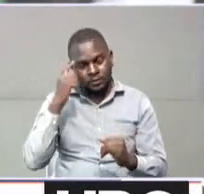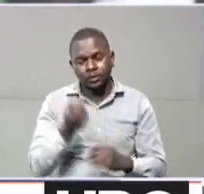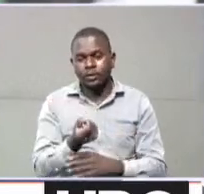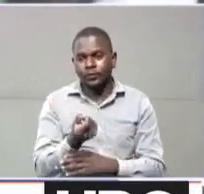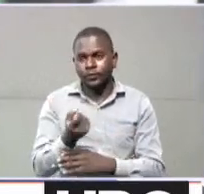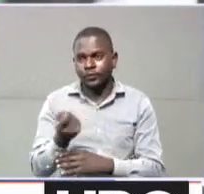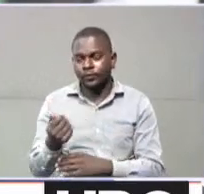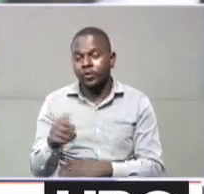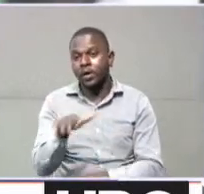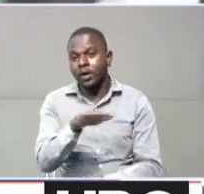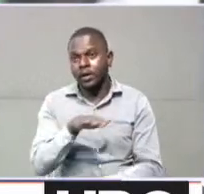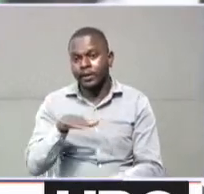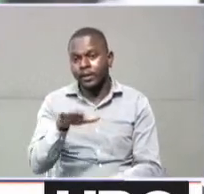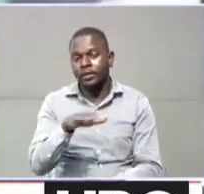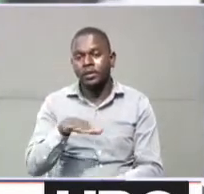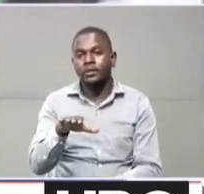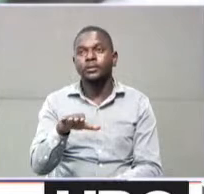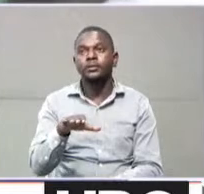areas